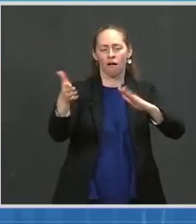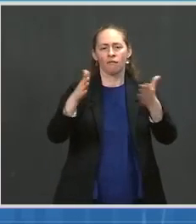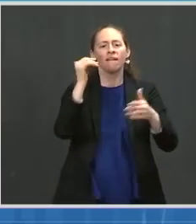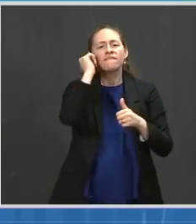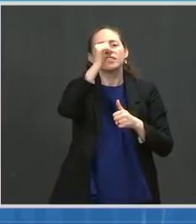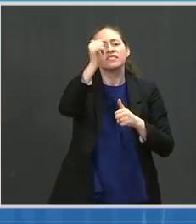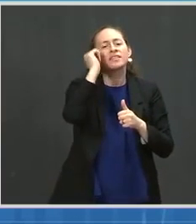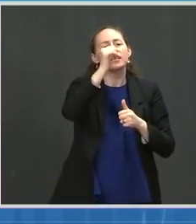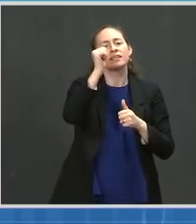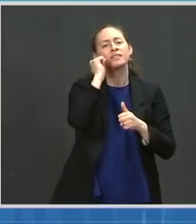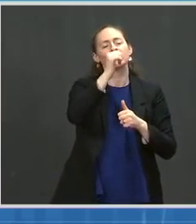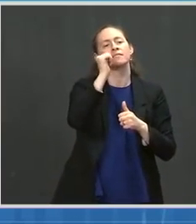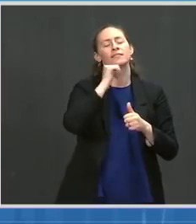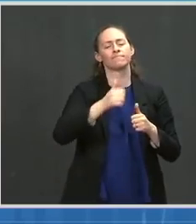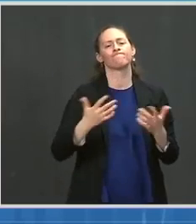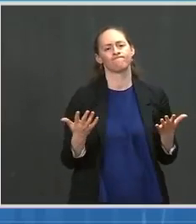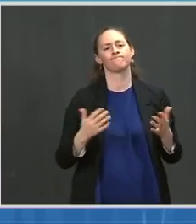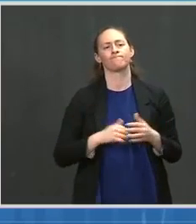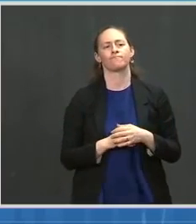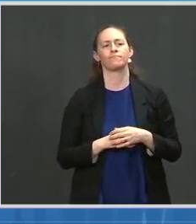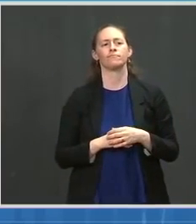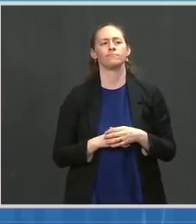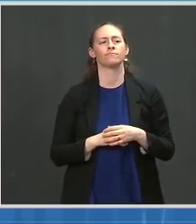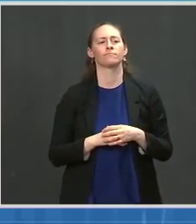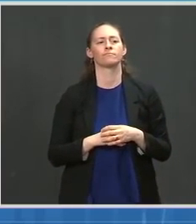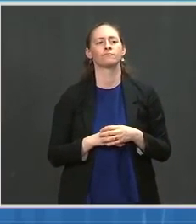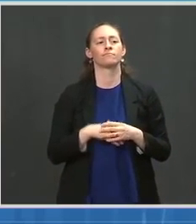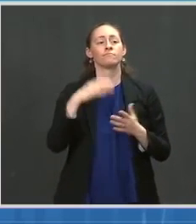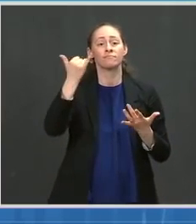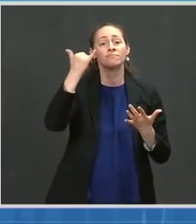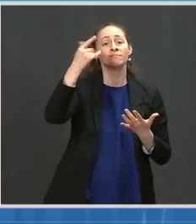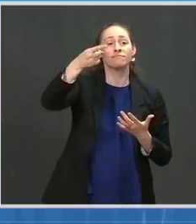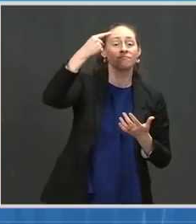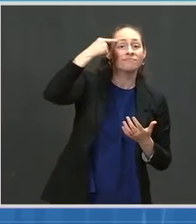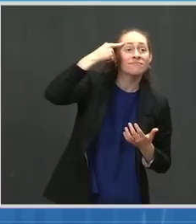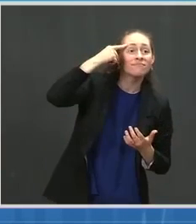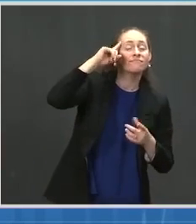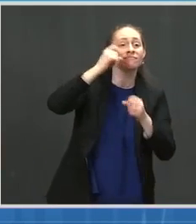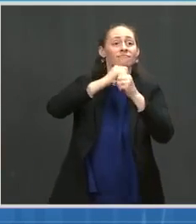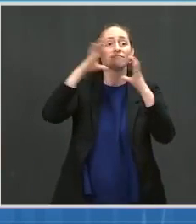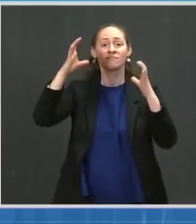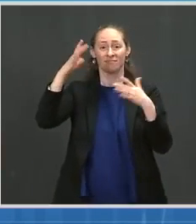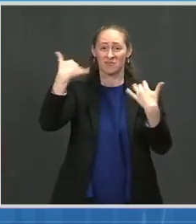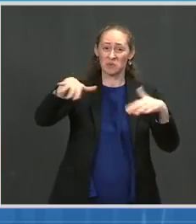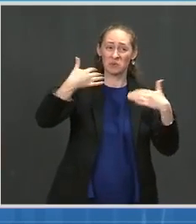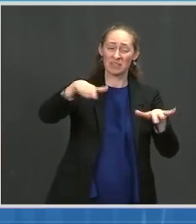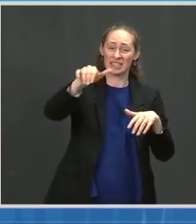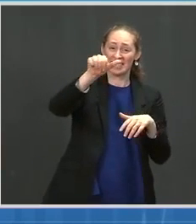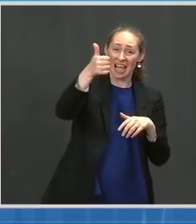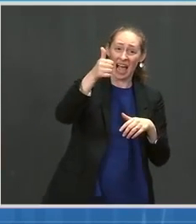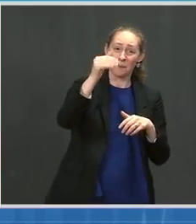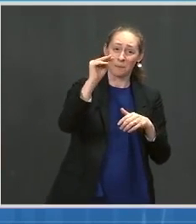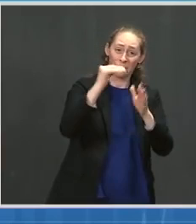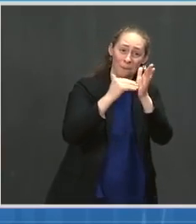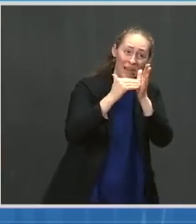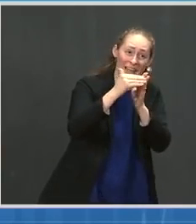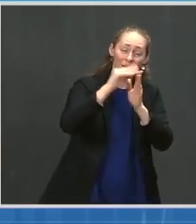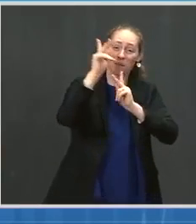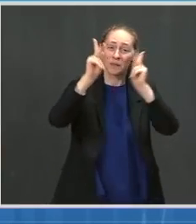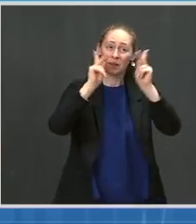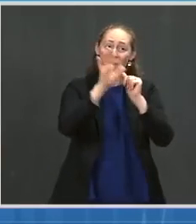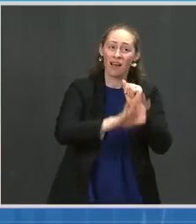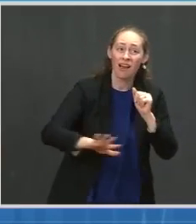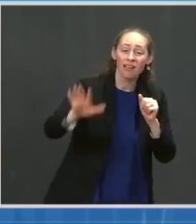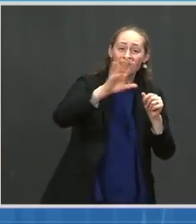And there are tens of millions of people across the country in each and every state and county who have